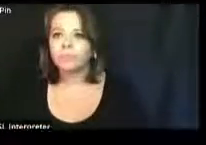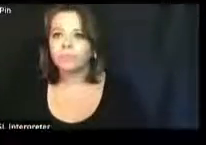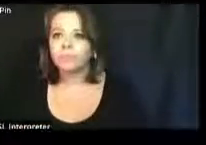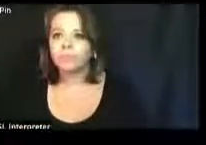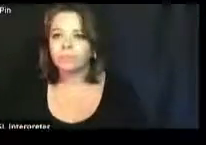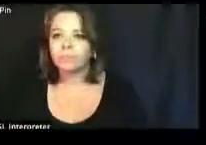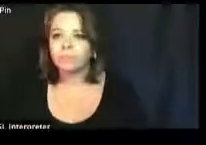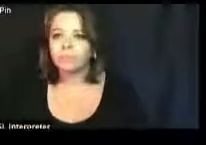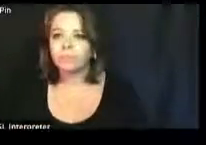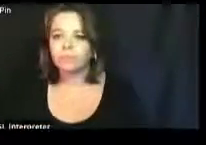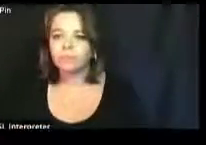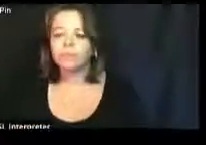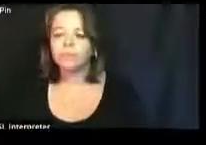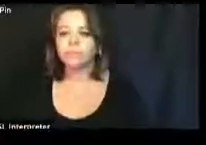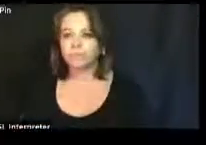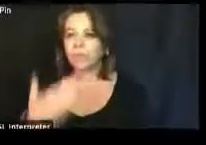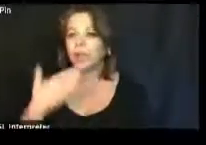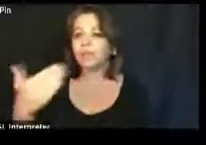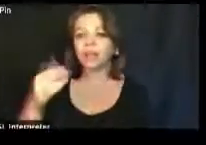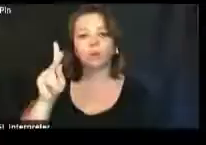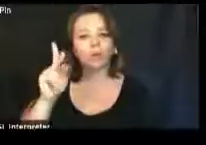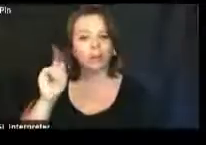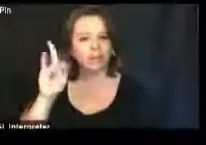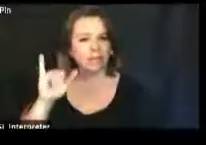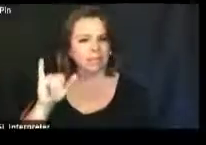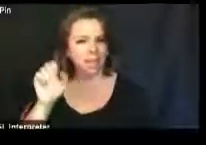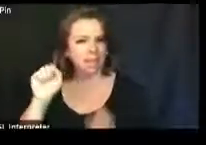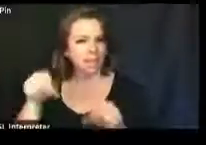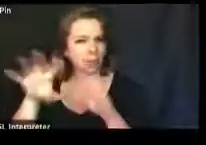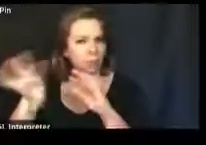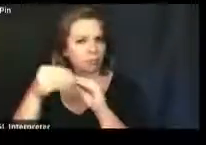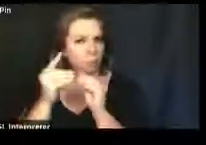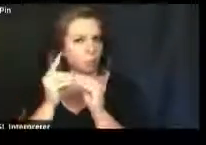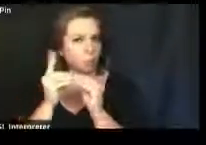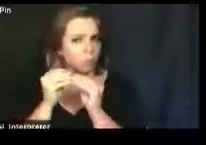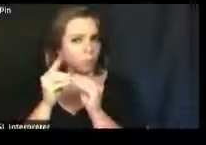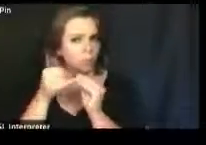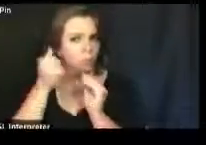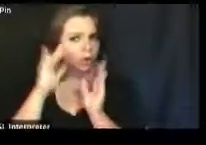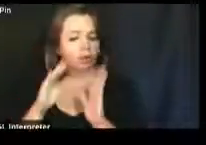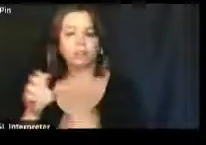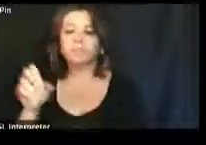Thank you. And Katie, can we squeeze in one more? I believe we can, Chair.